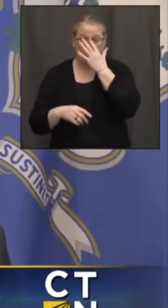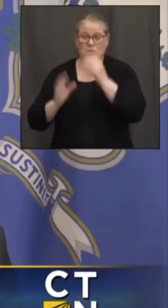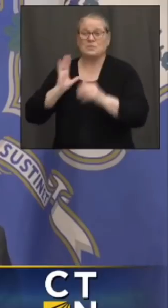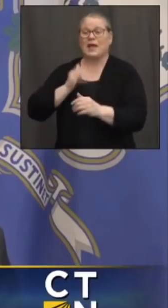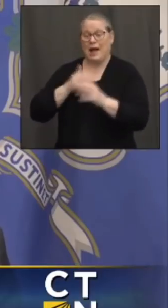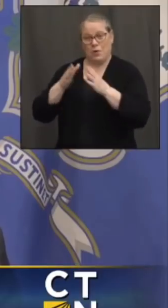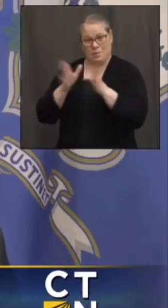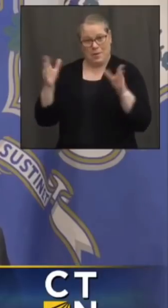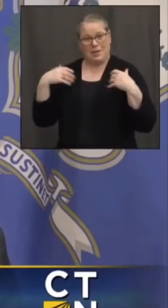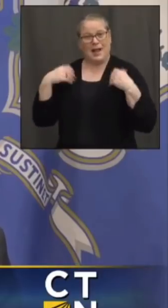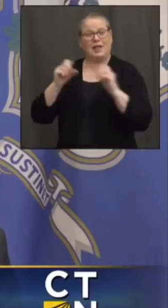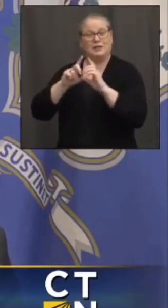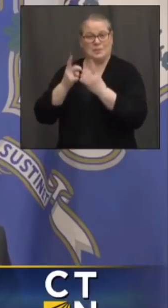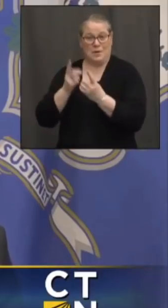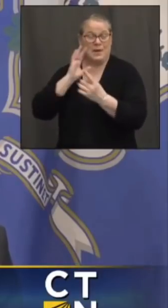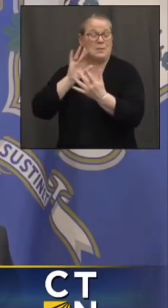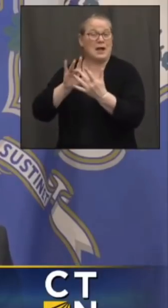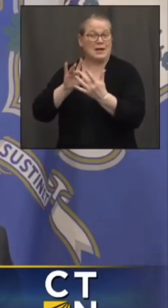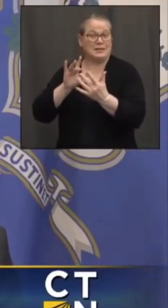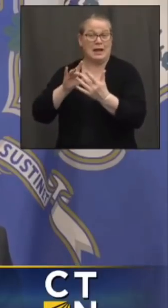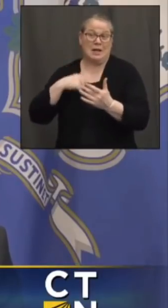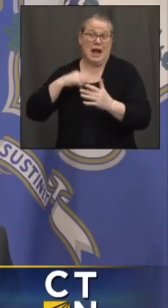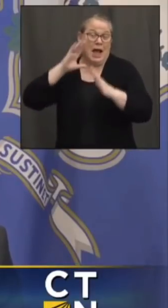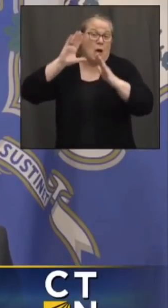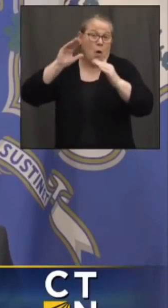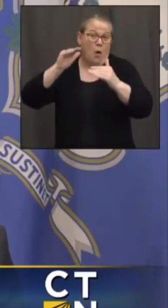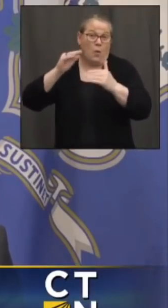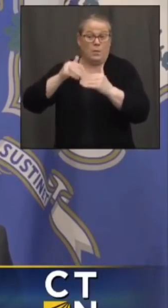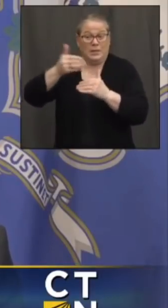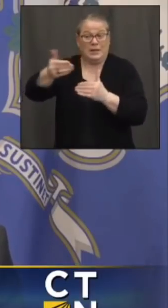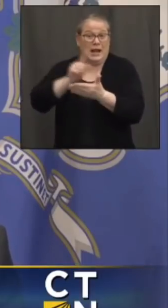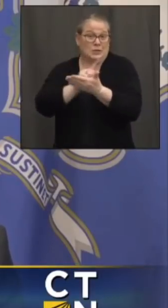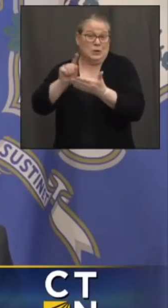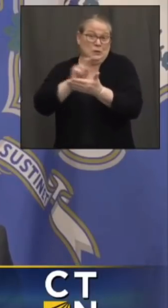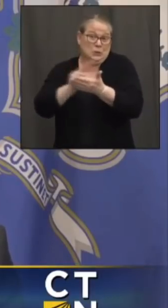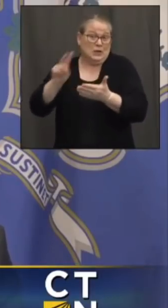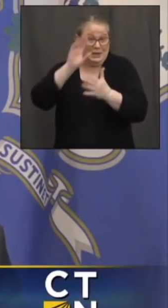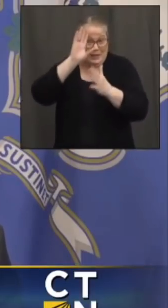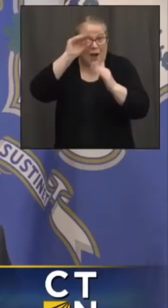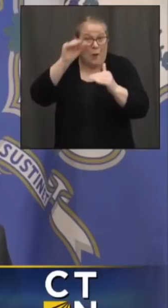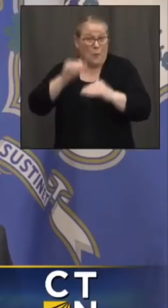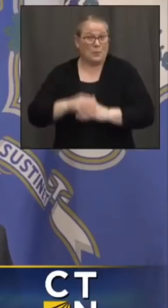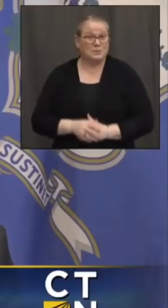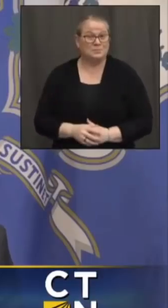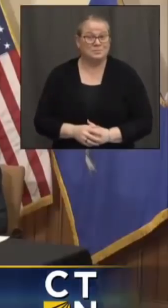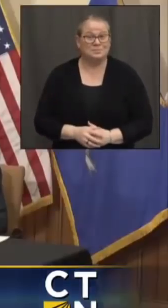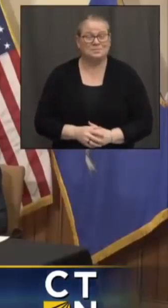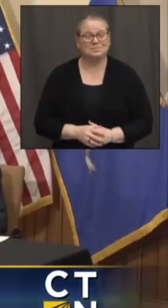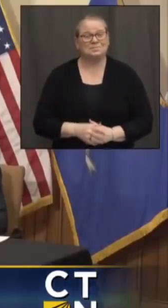health, and I'd like to think I'm in the next week or so if everything works out. Thank you.